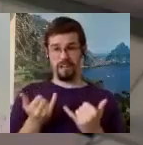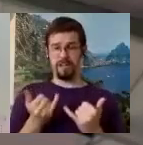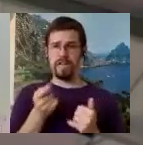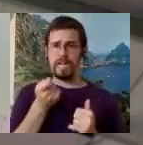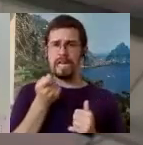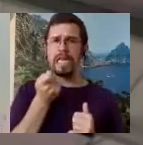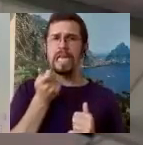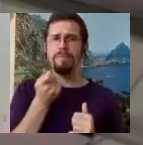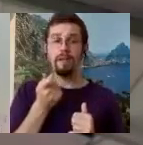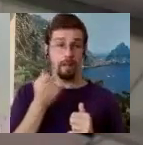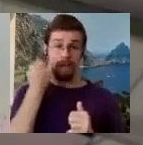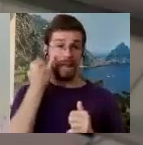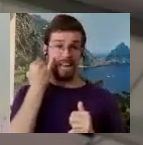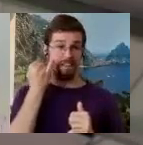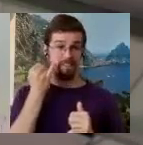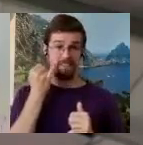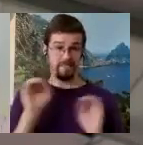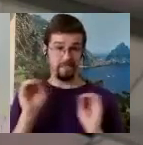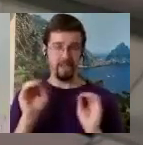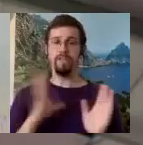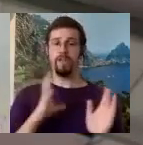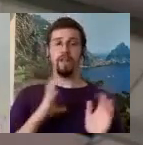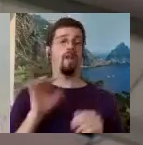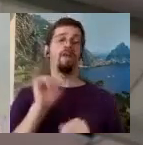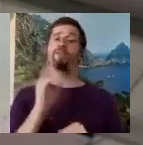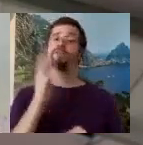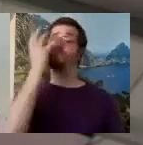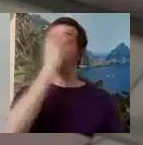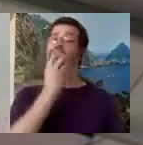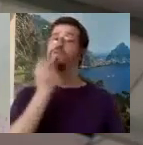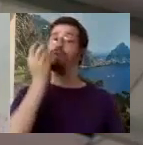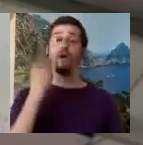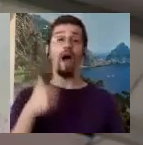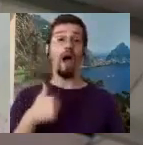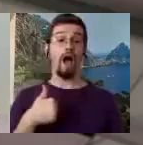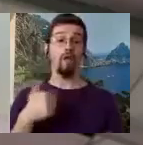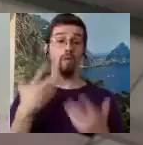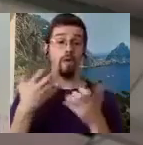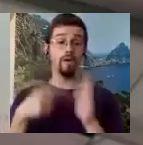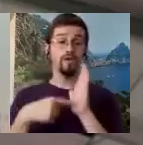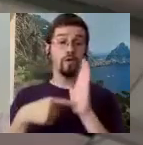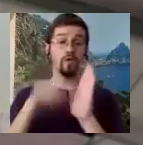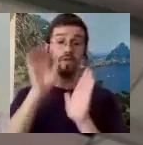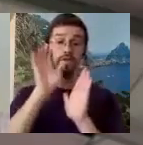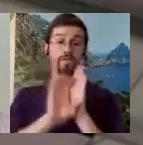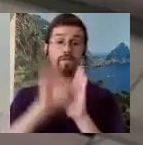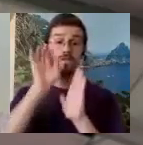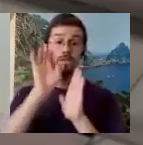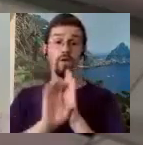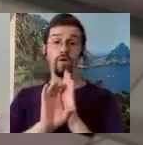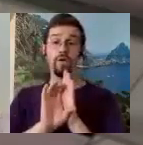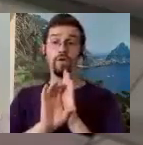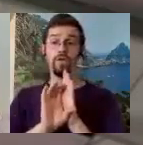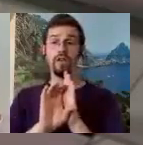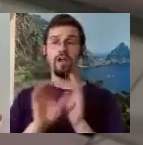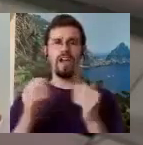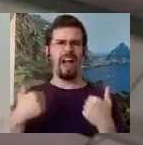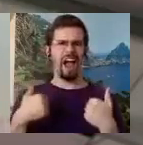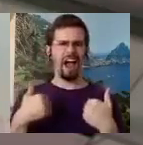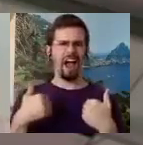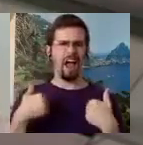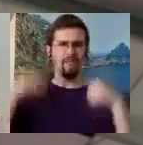reason you can't hear me, it's because I've been muting my sound so that I don't have any kind of problem with yours. But I think at the moment there's